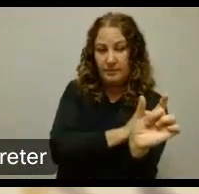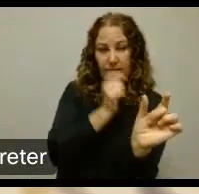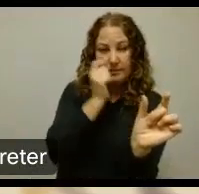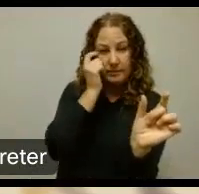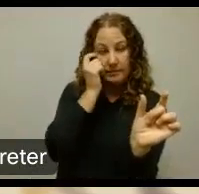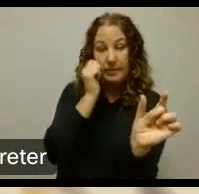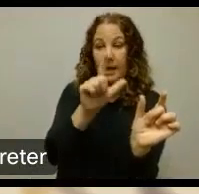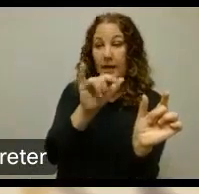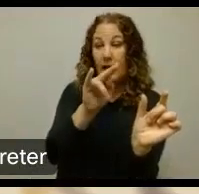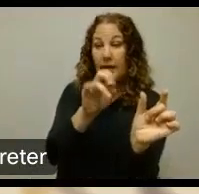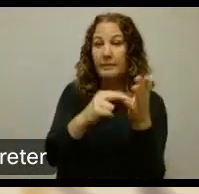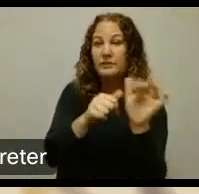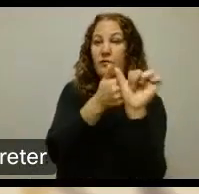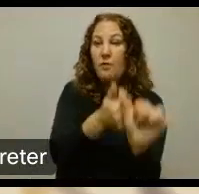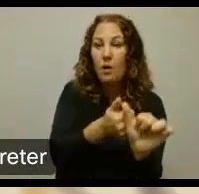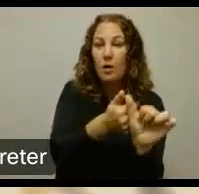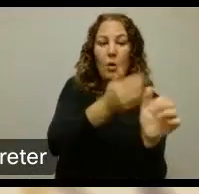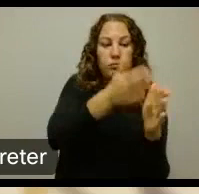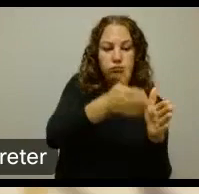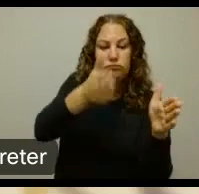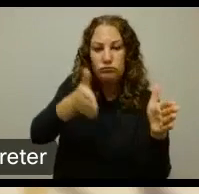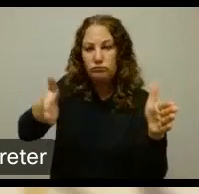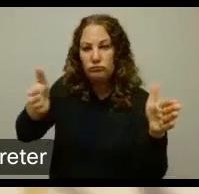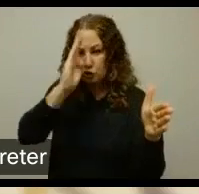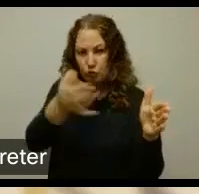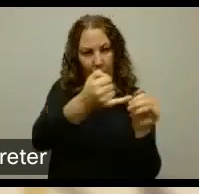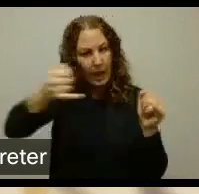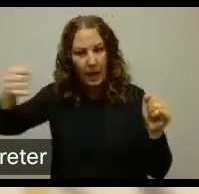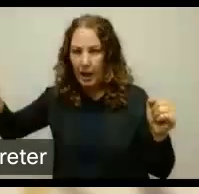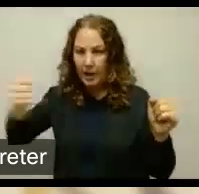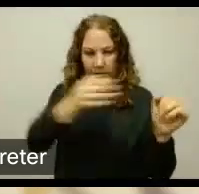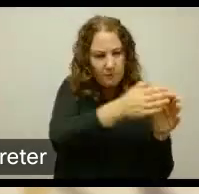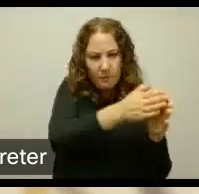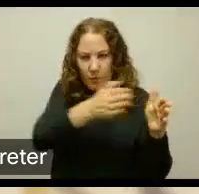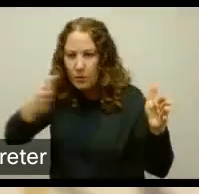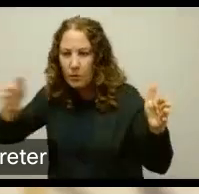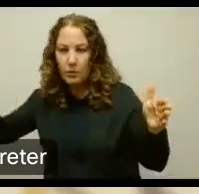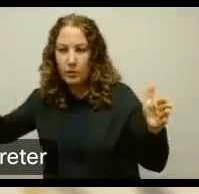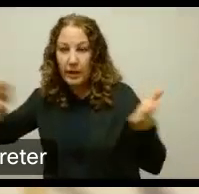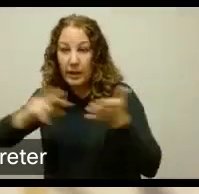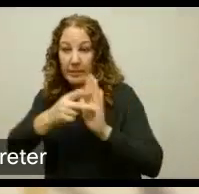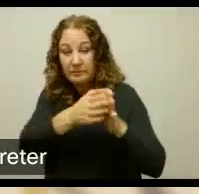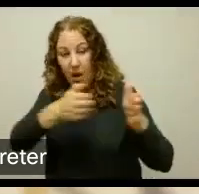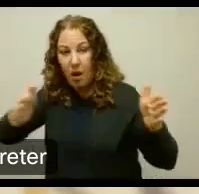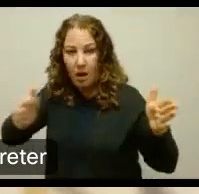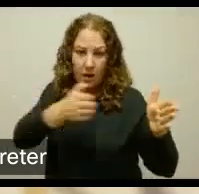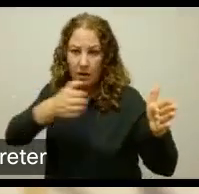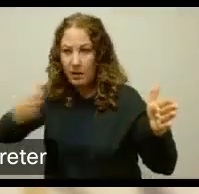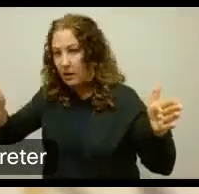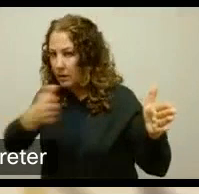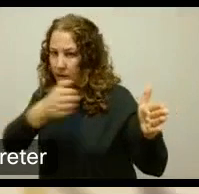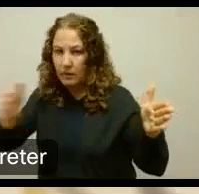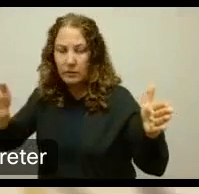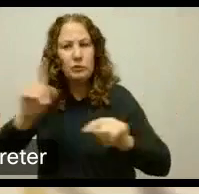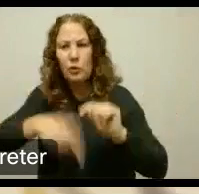That means that we're following in a linear progression in a straight line. There's no going back and forth between points.